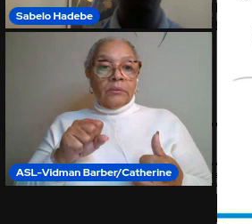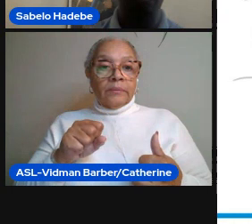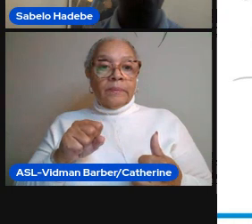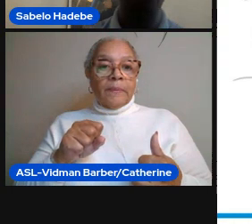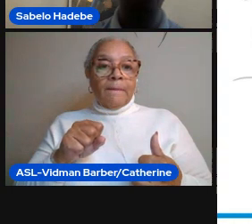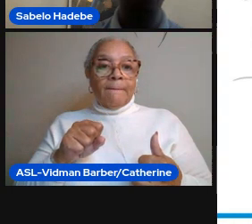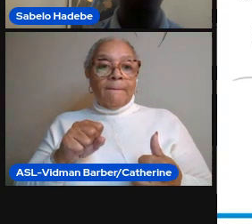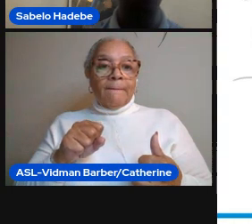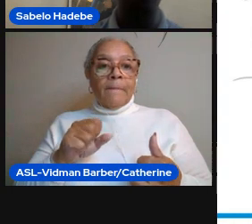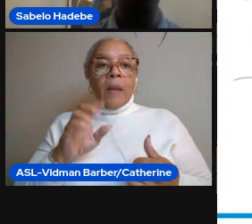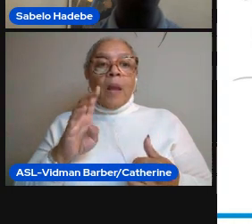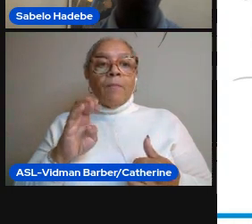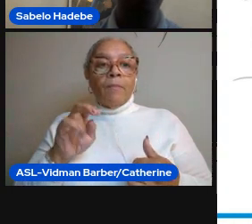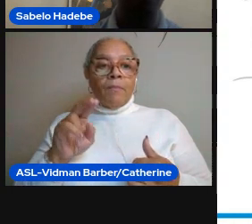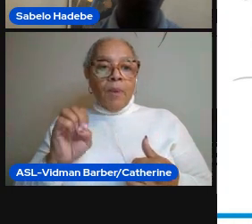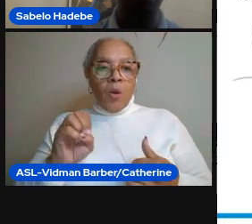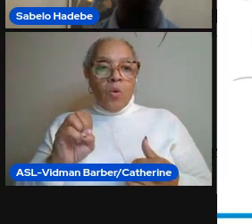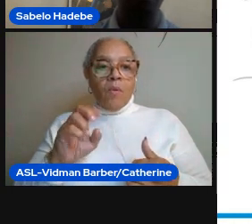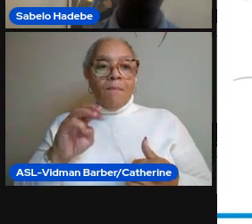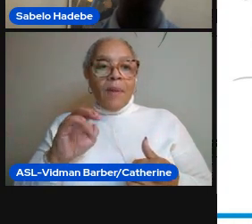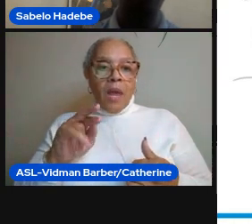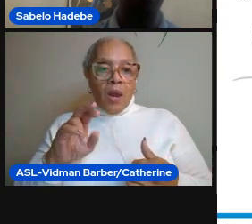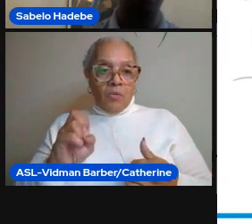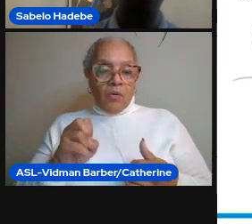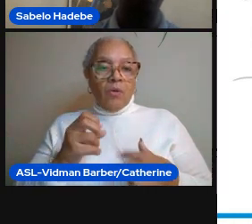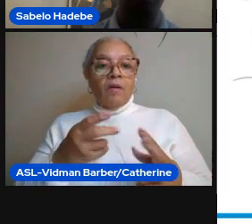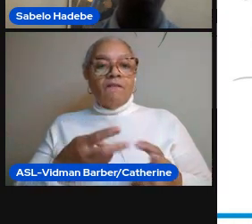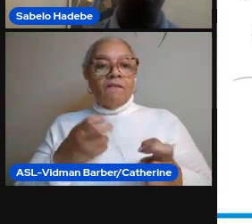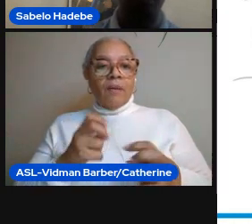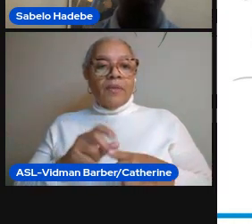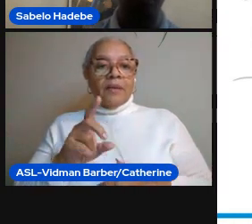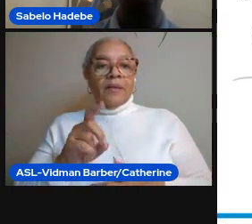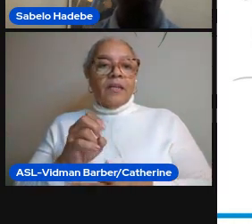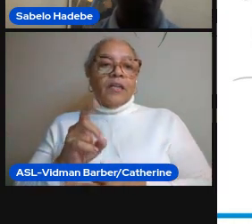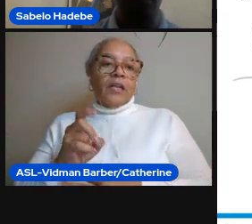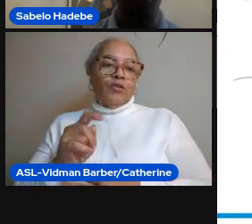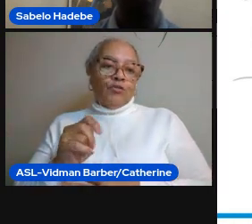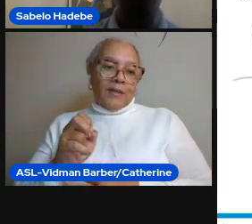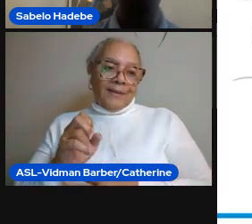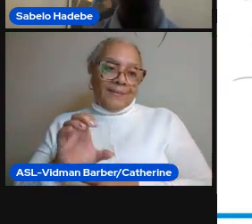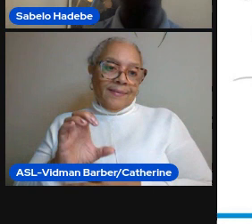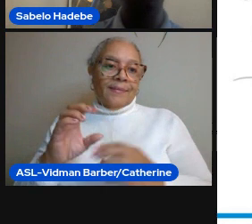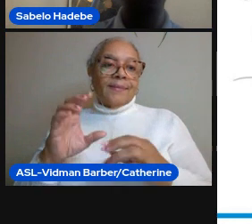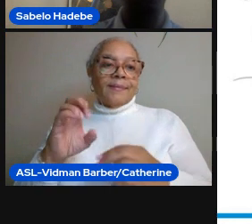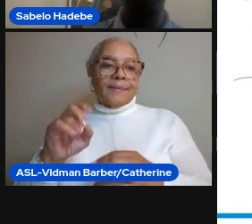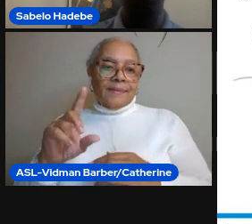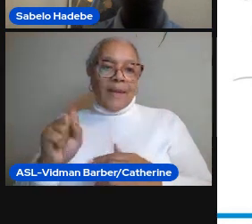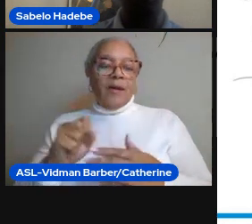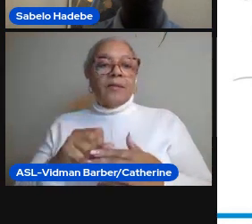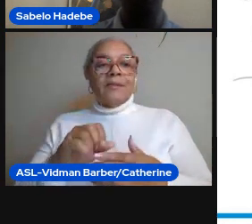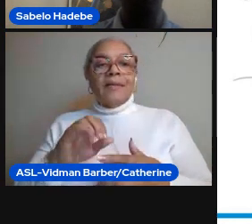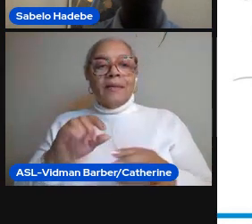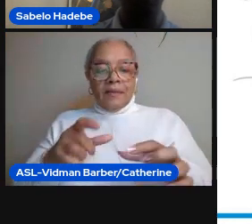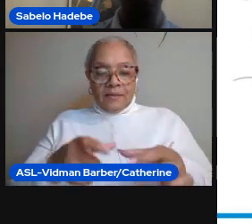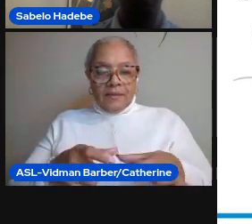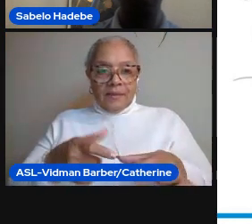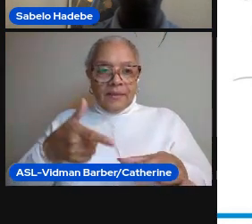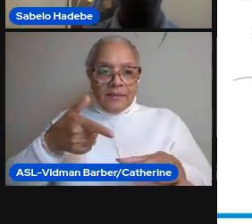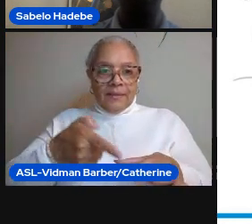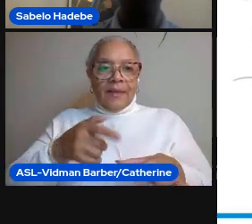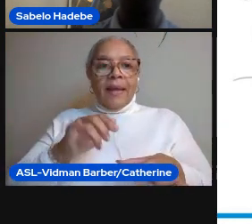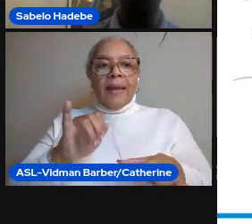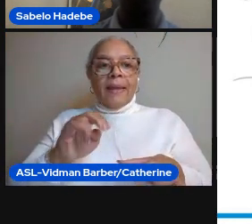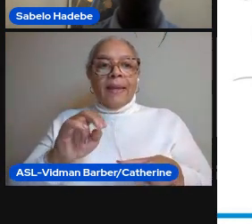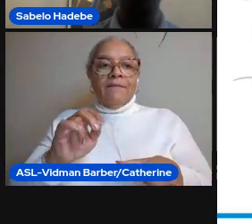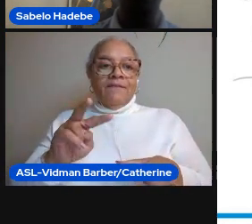marrow derived dendritic cells that we had in vitro, that we generated in vitro with